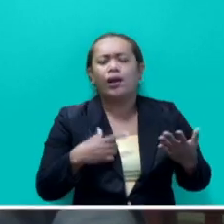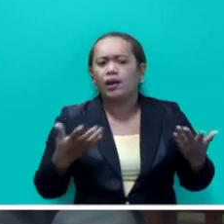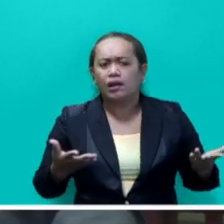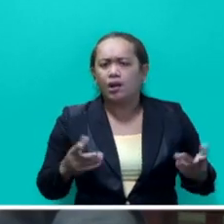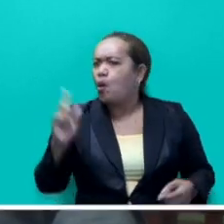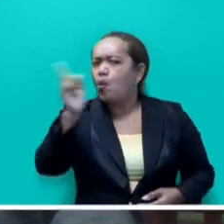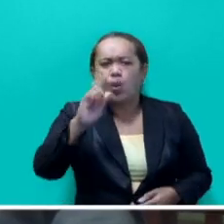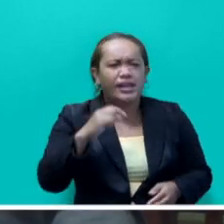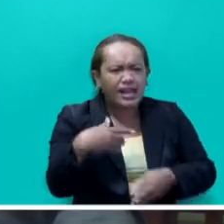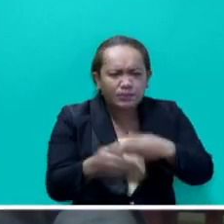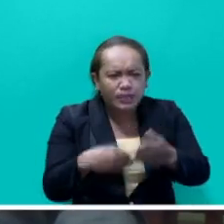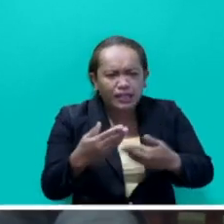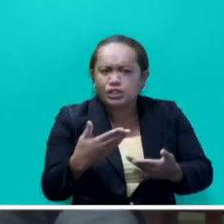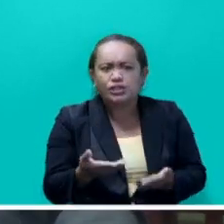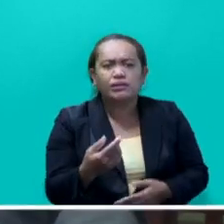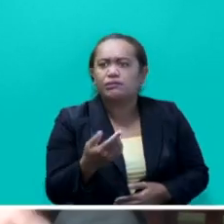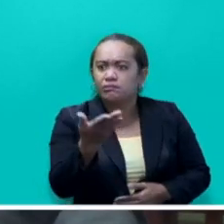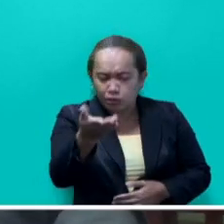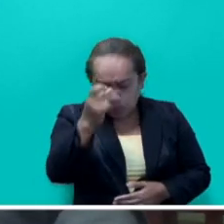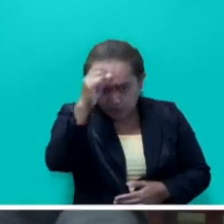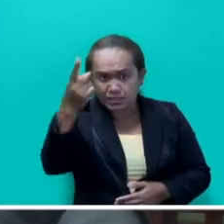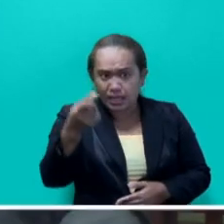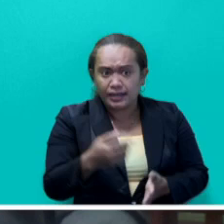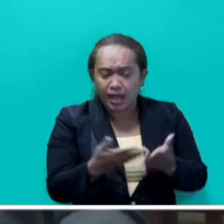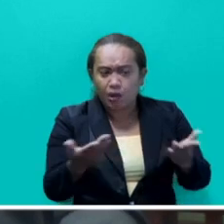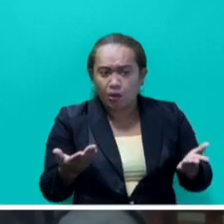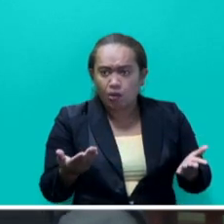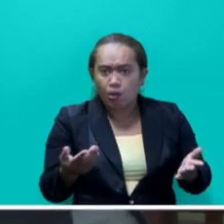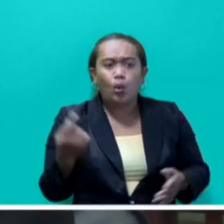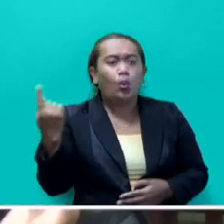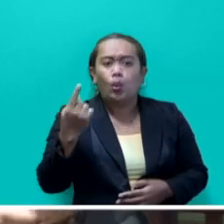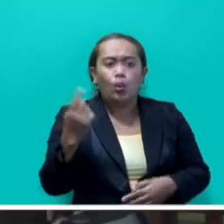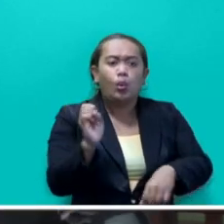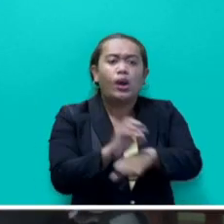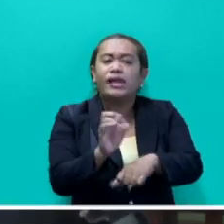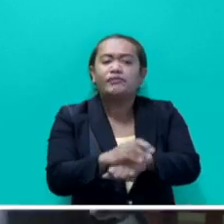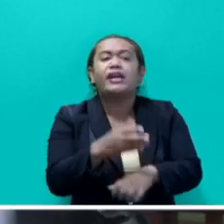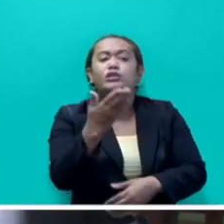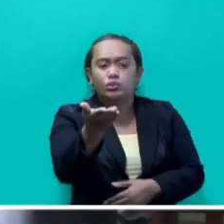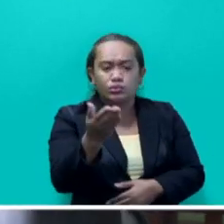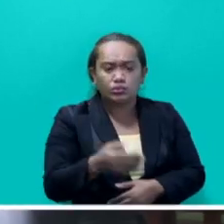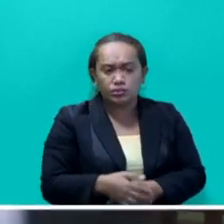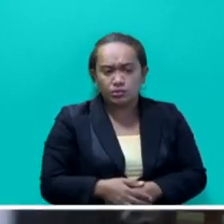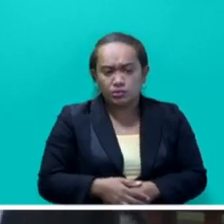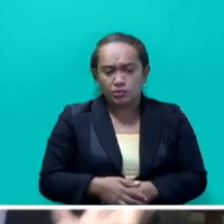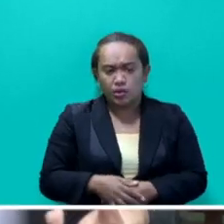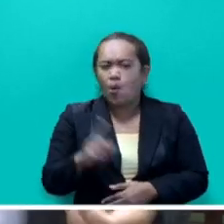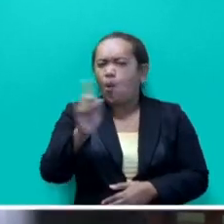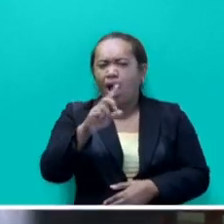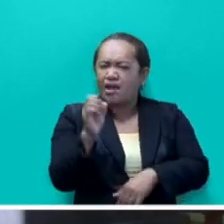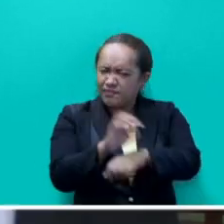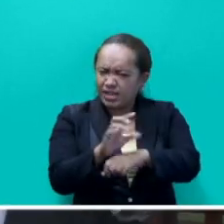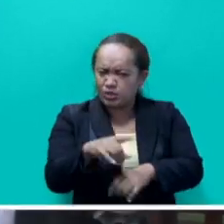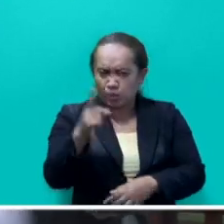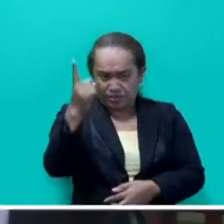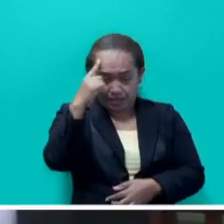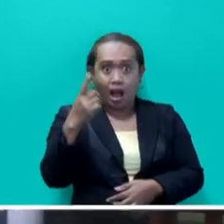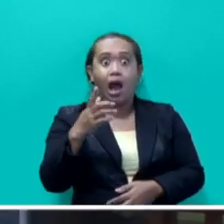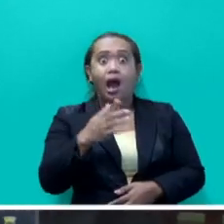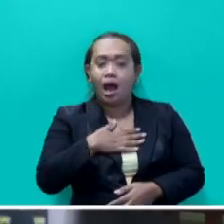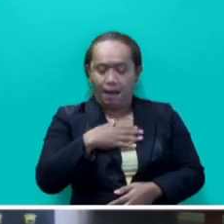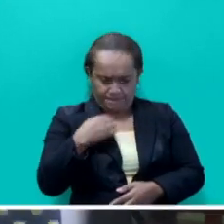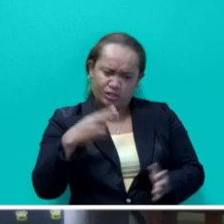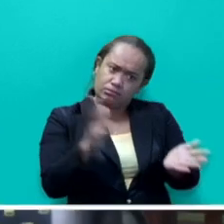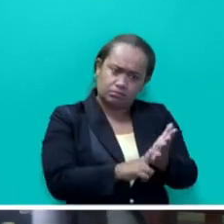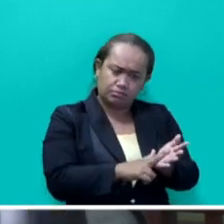explanation, what advice have they been given that led them to that decision to